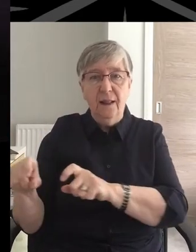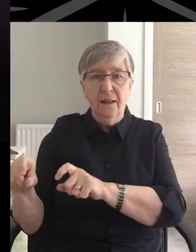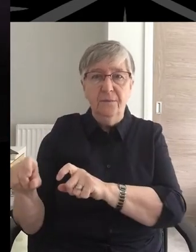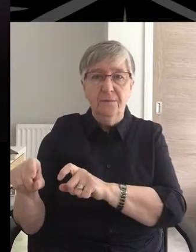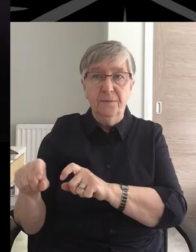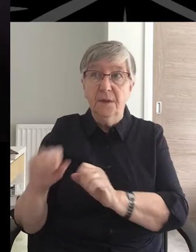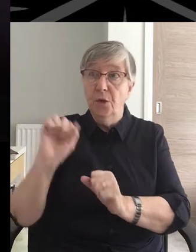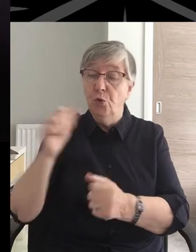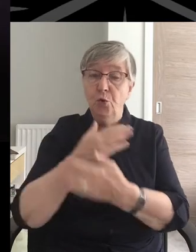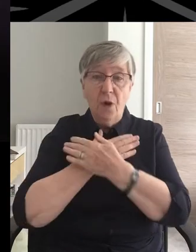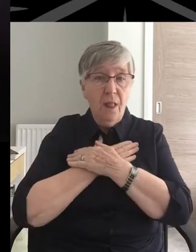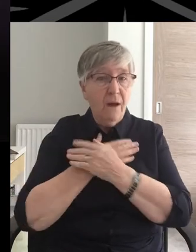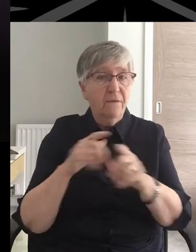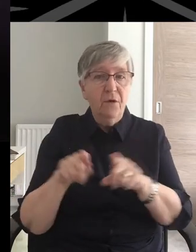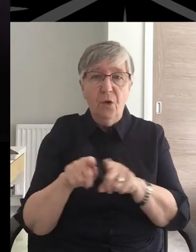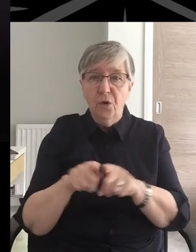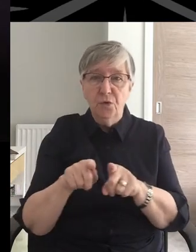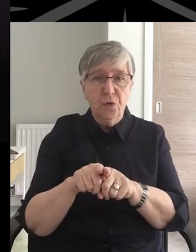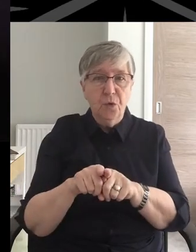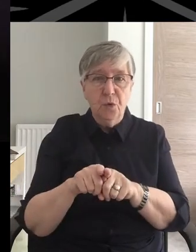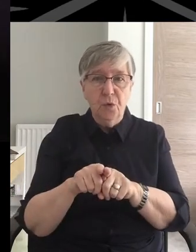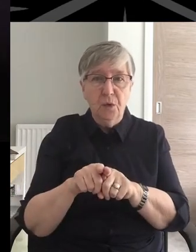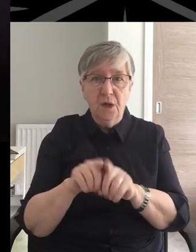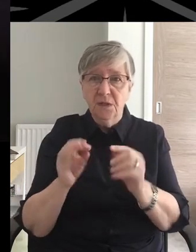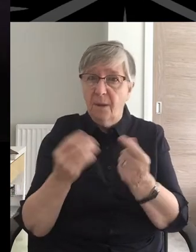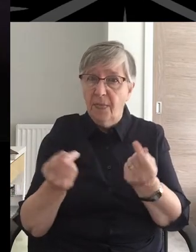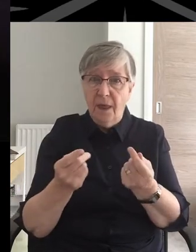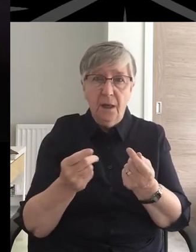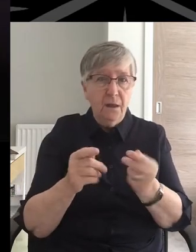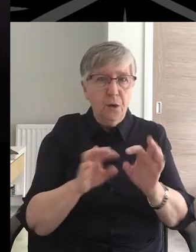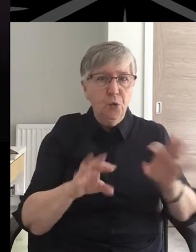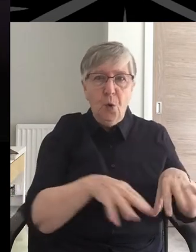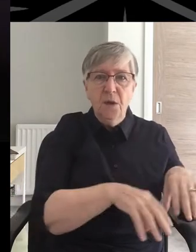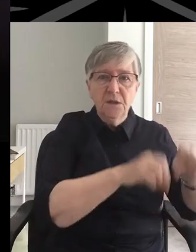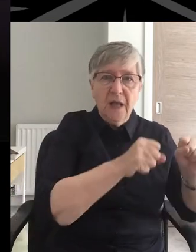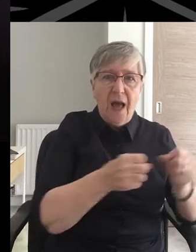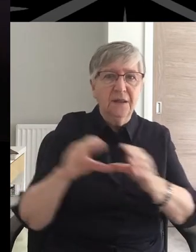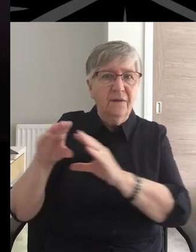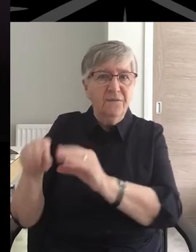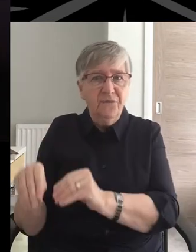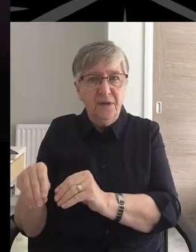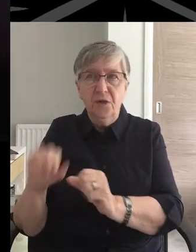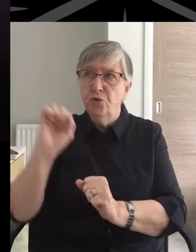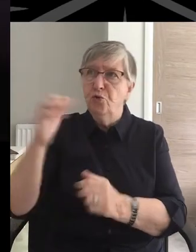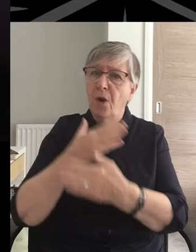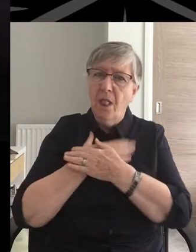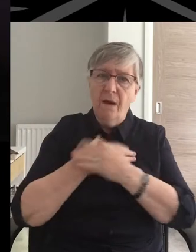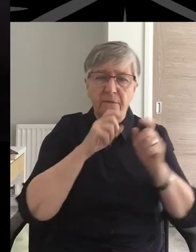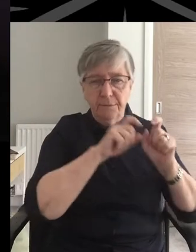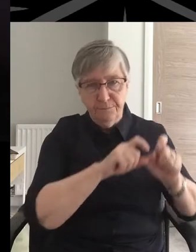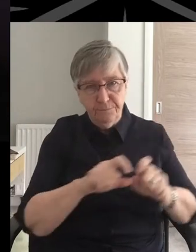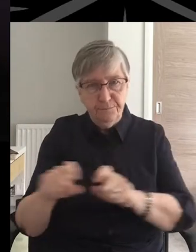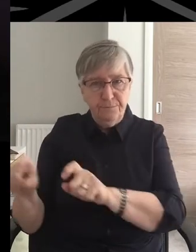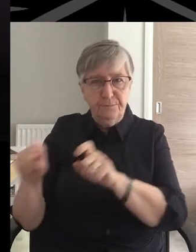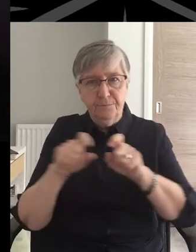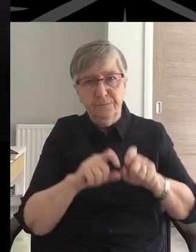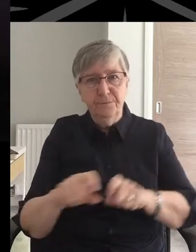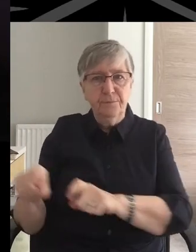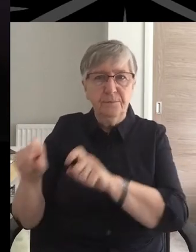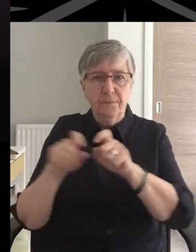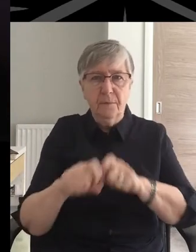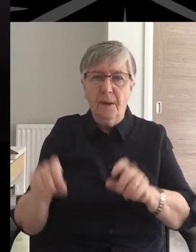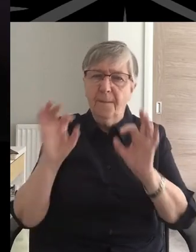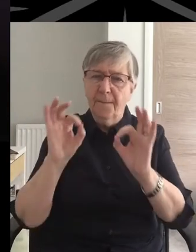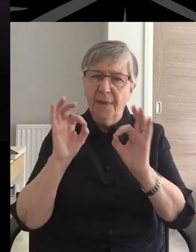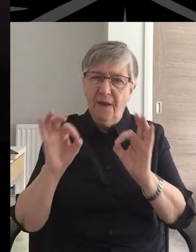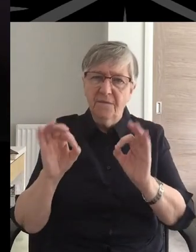And your love also is something without beginning and end. Your love is eternal. Your love is perfect. Your love is